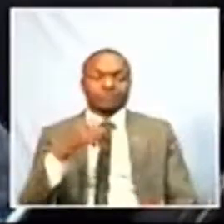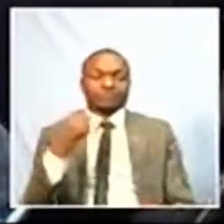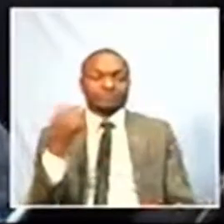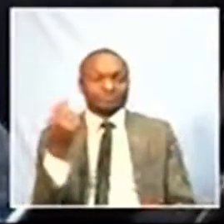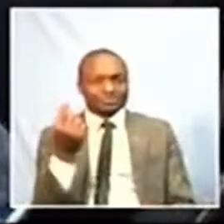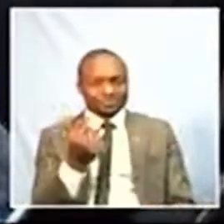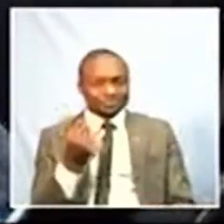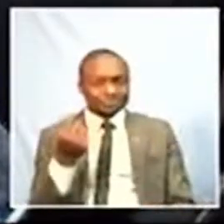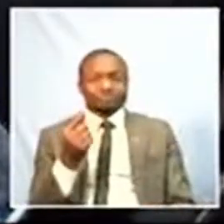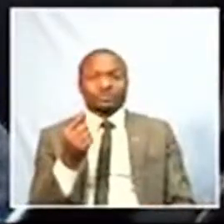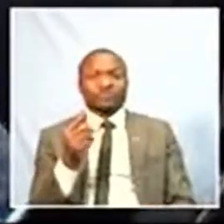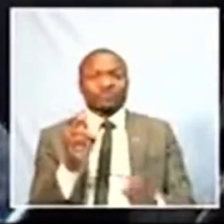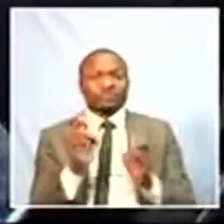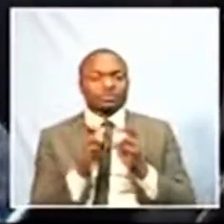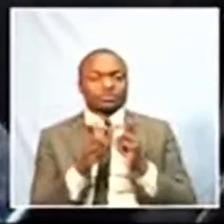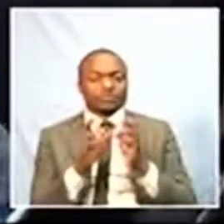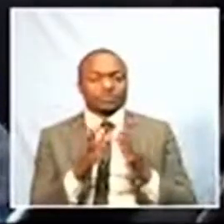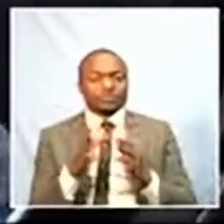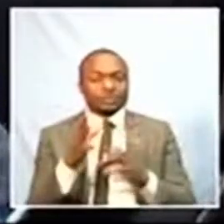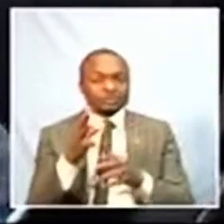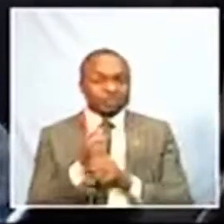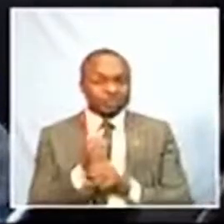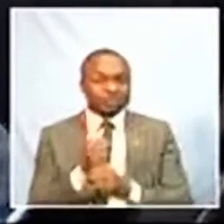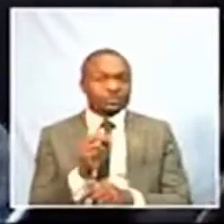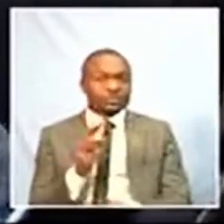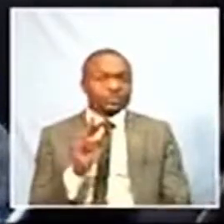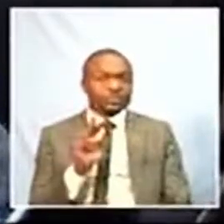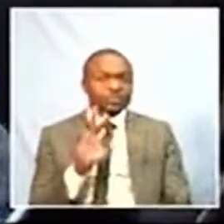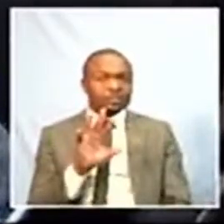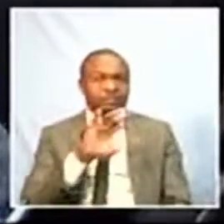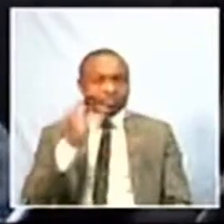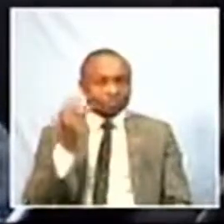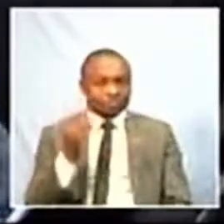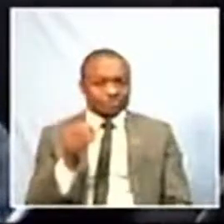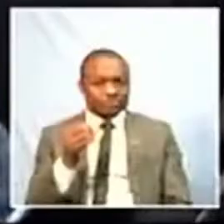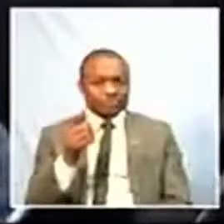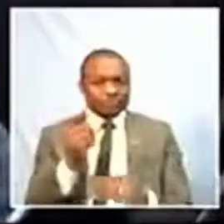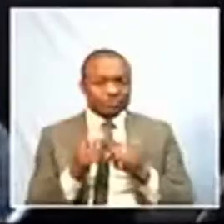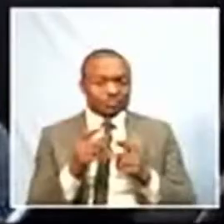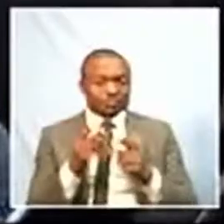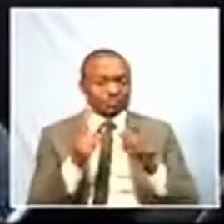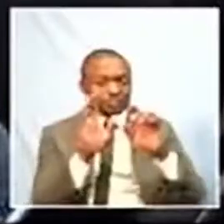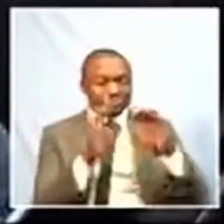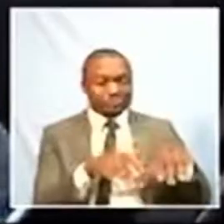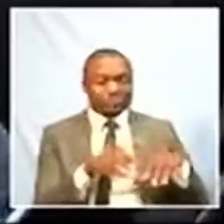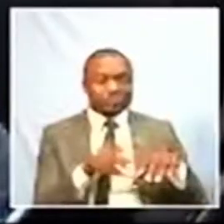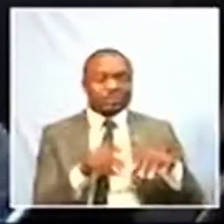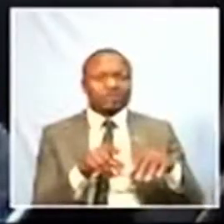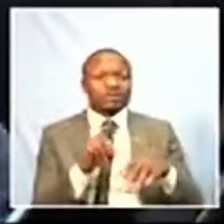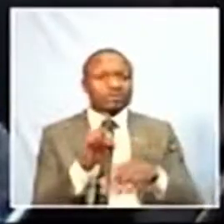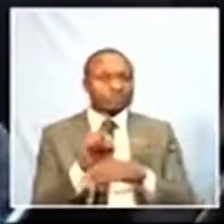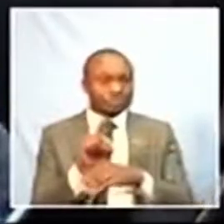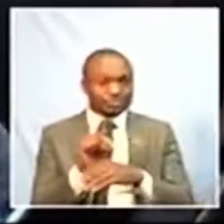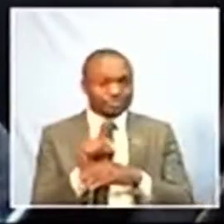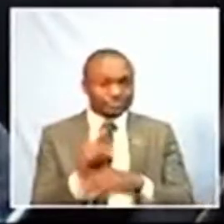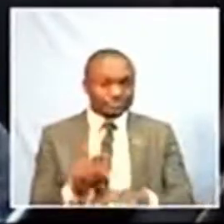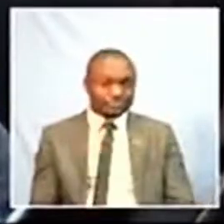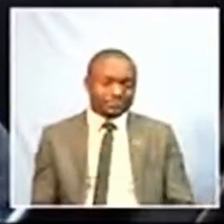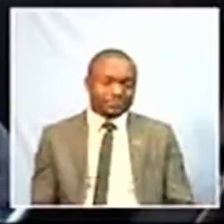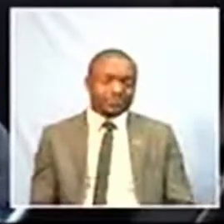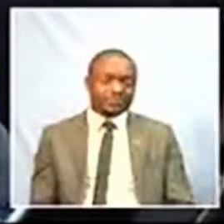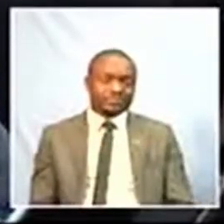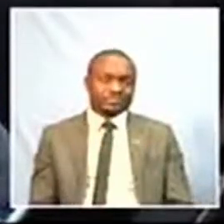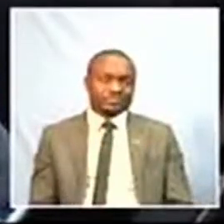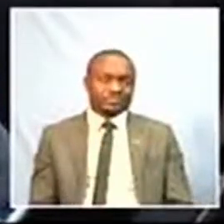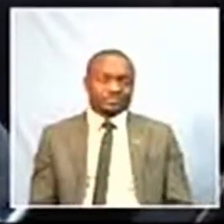got that 25% and abandoned the site, the project. The picture is on